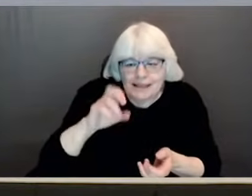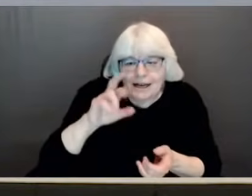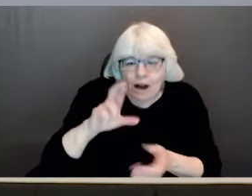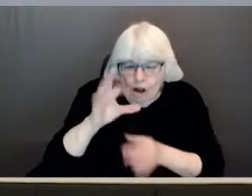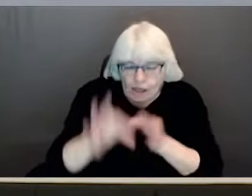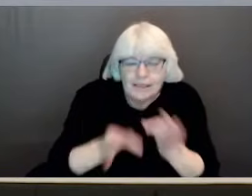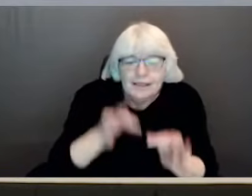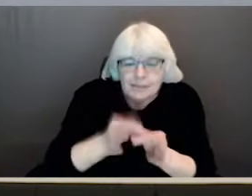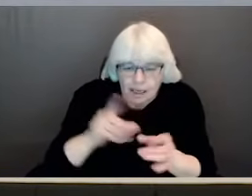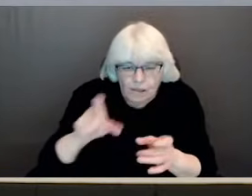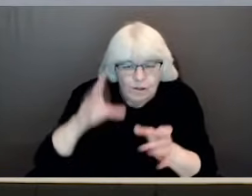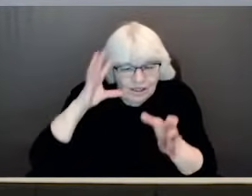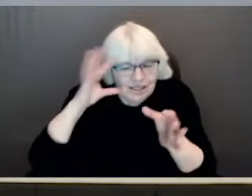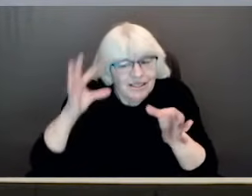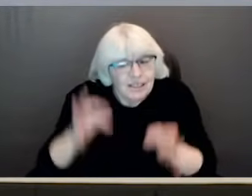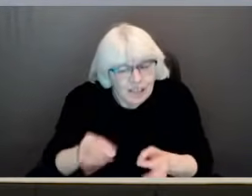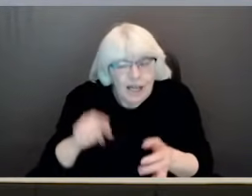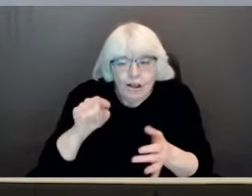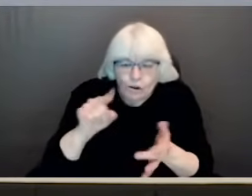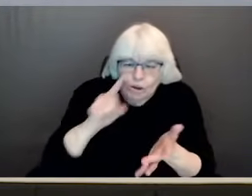kits.